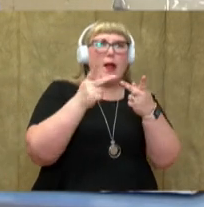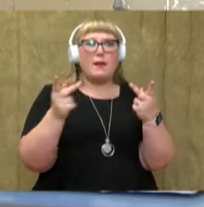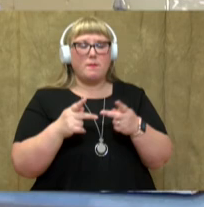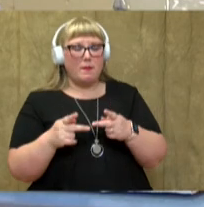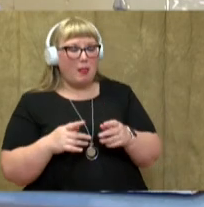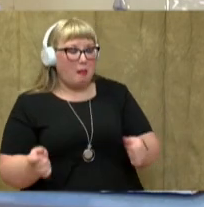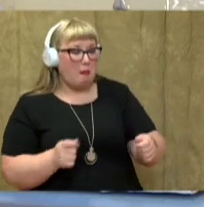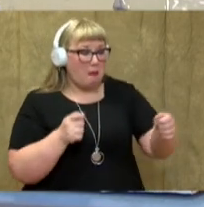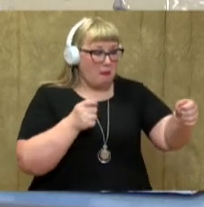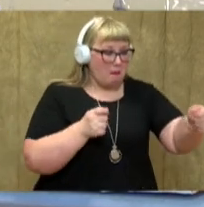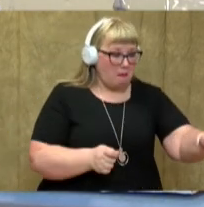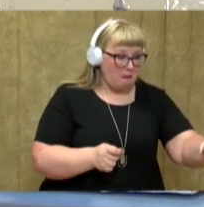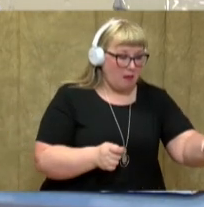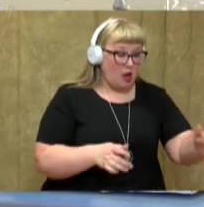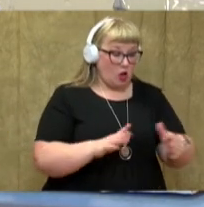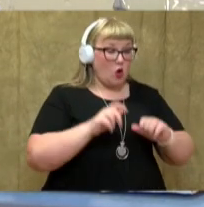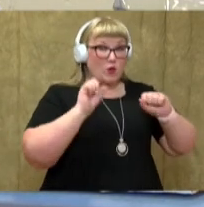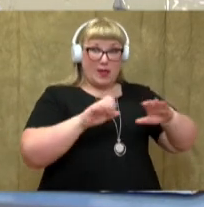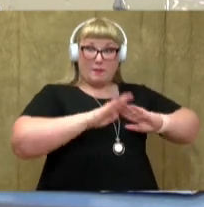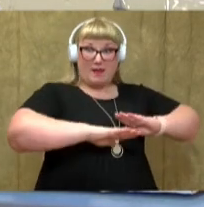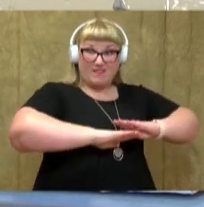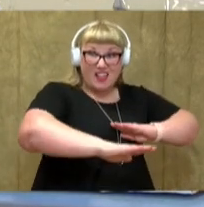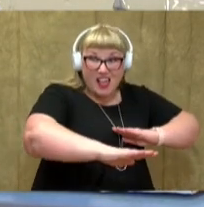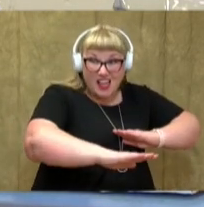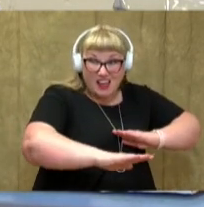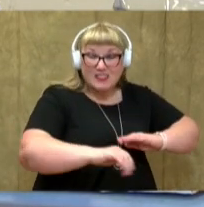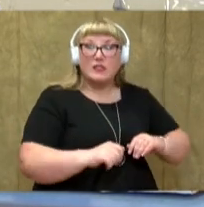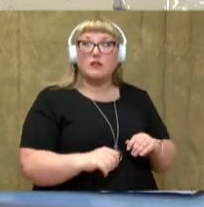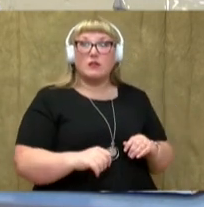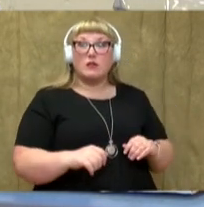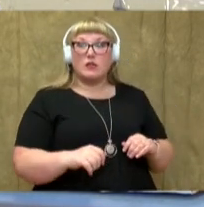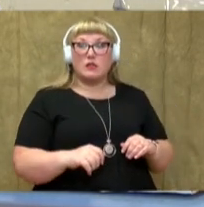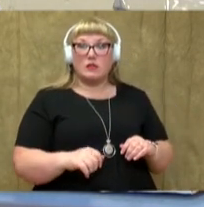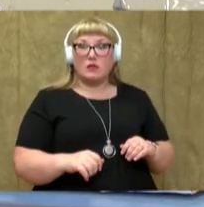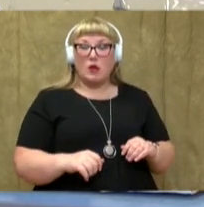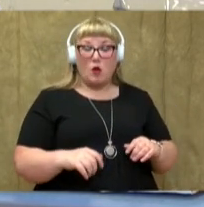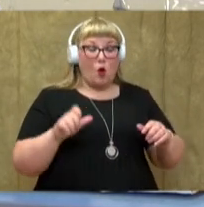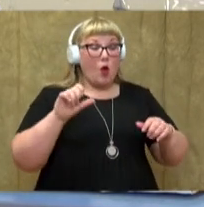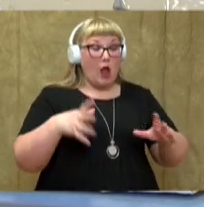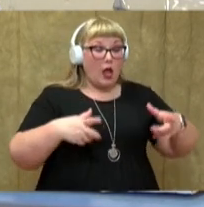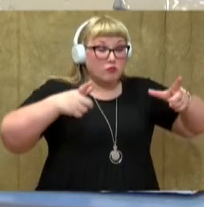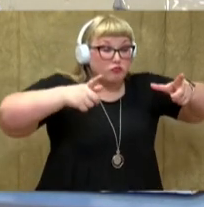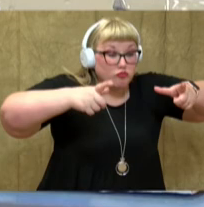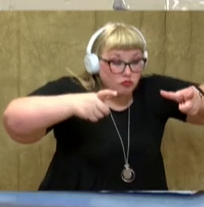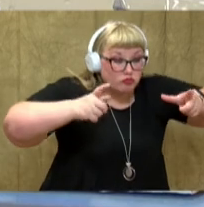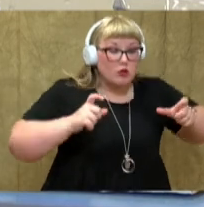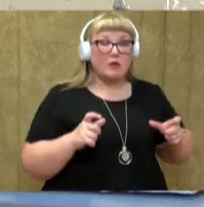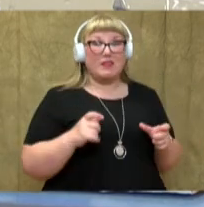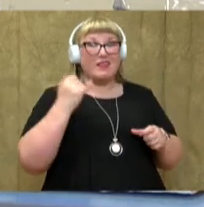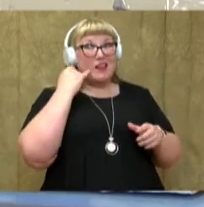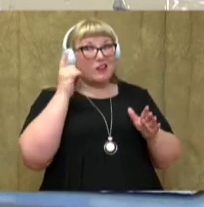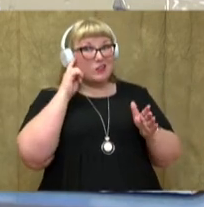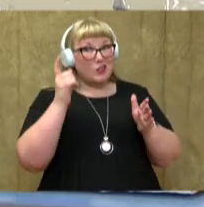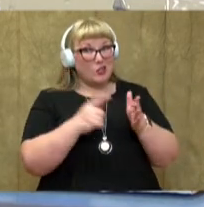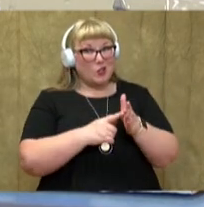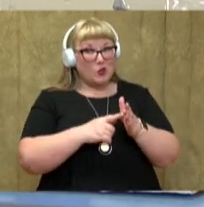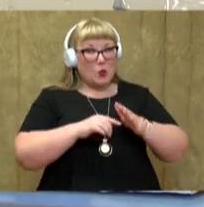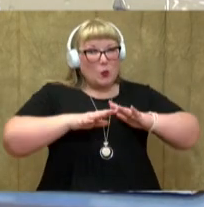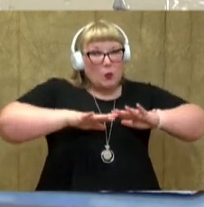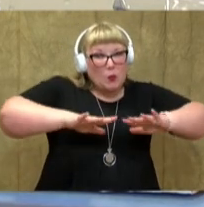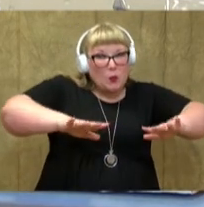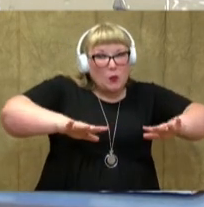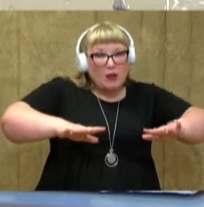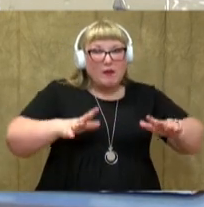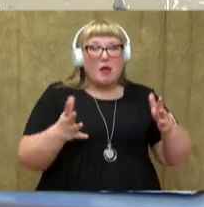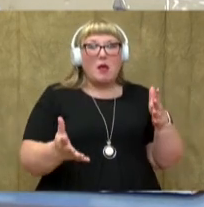picture. You can either put it flat and hold your camera up like this. If you notice you're getting a shadow,